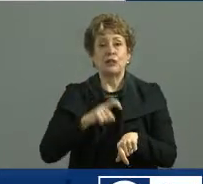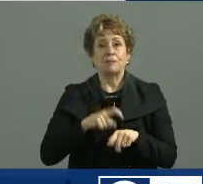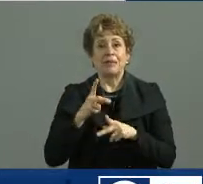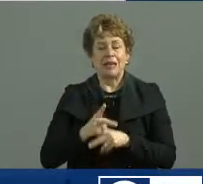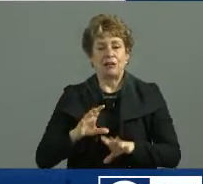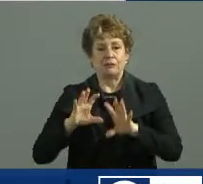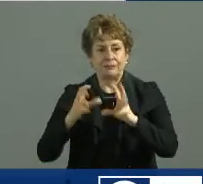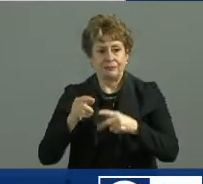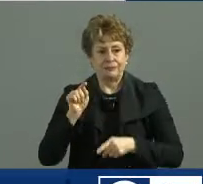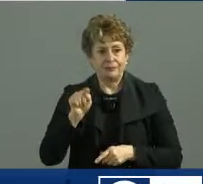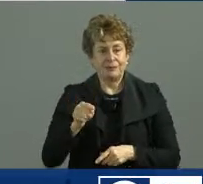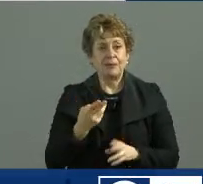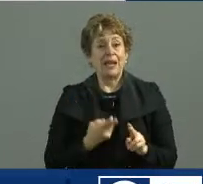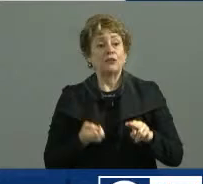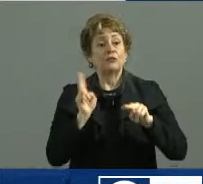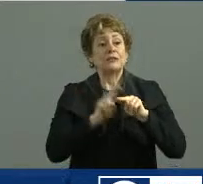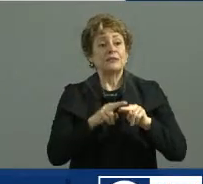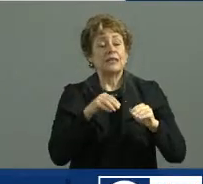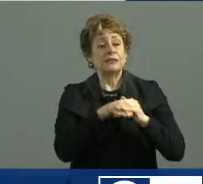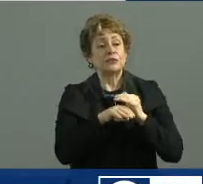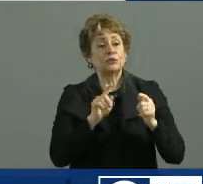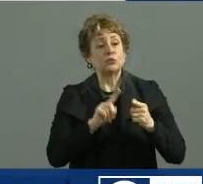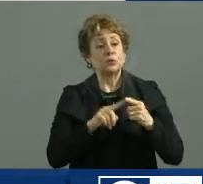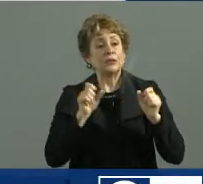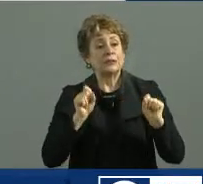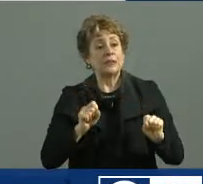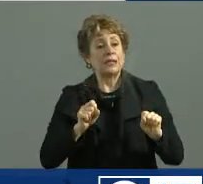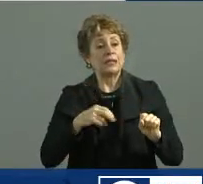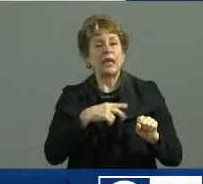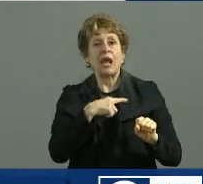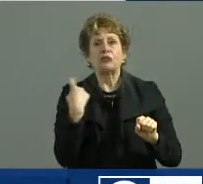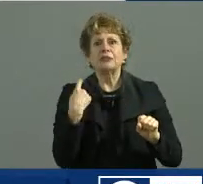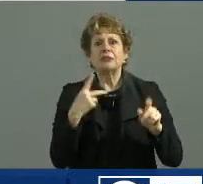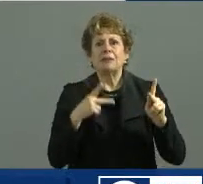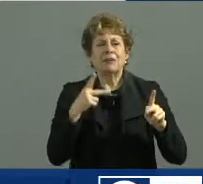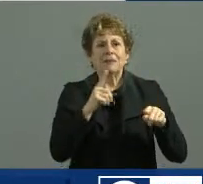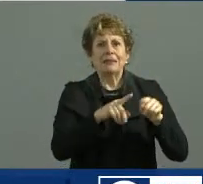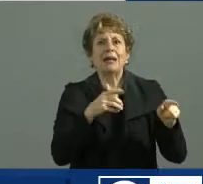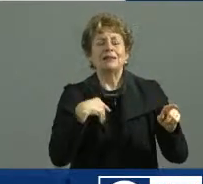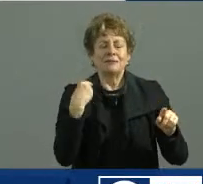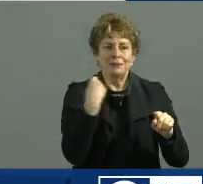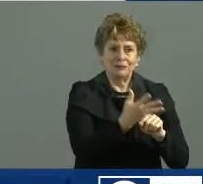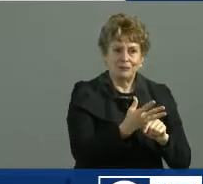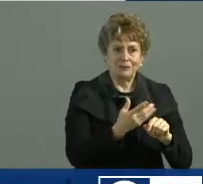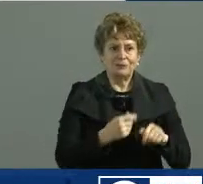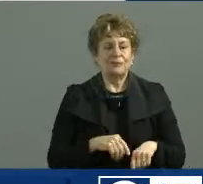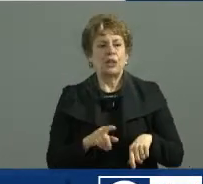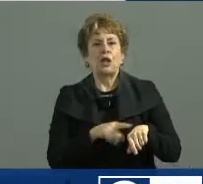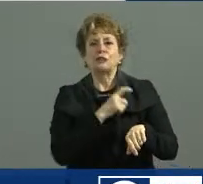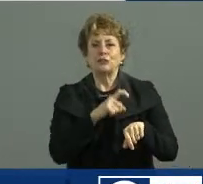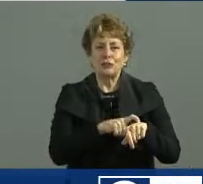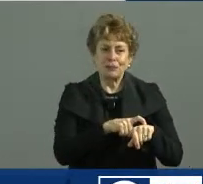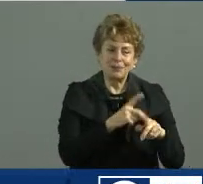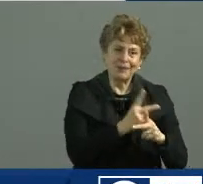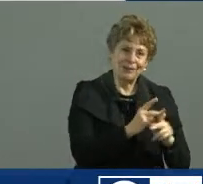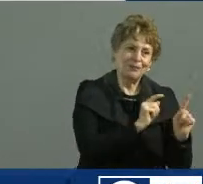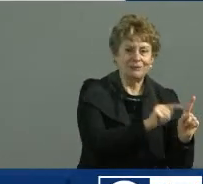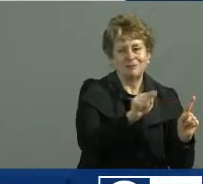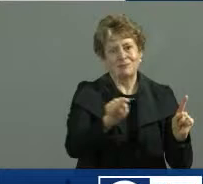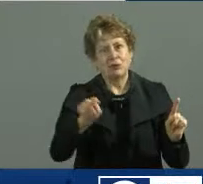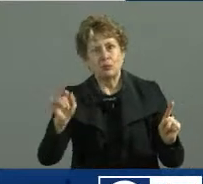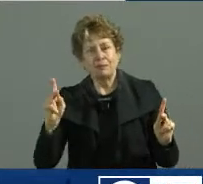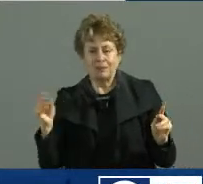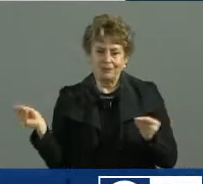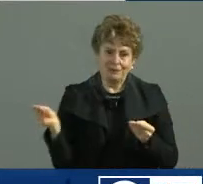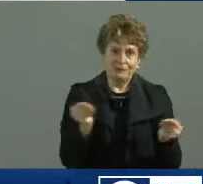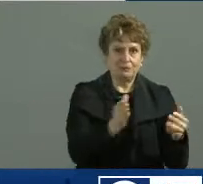increase access to our high-risk individuals that are living in these long-term care settings. And so one of the